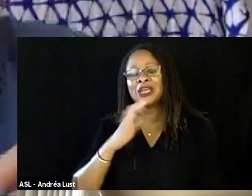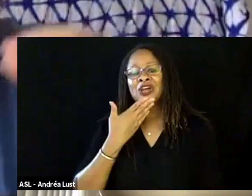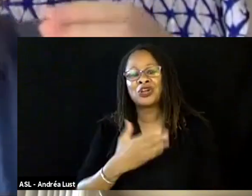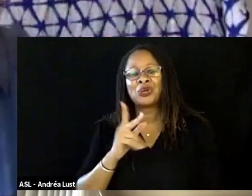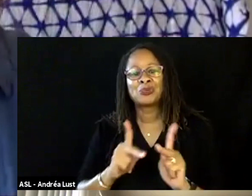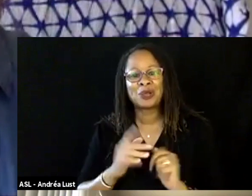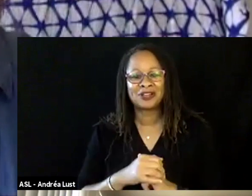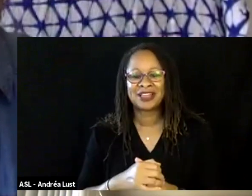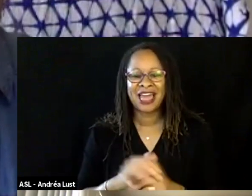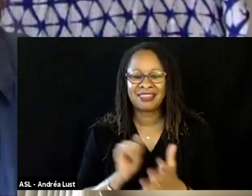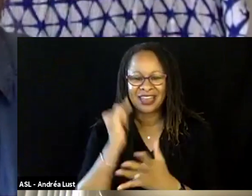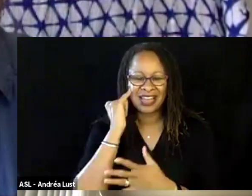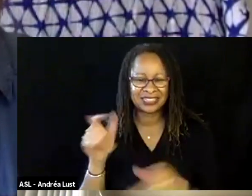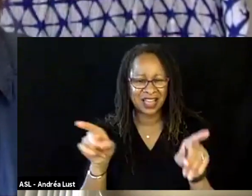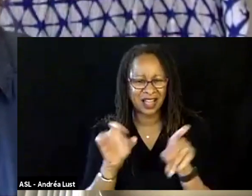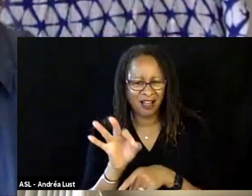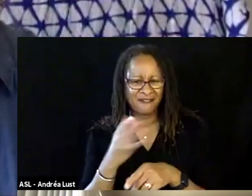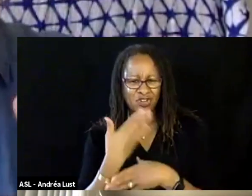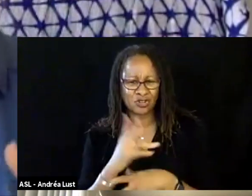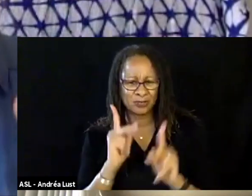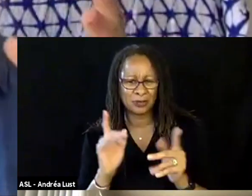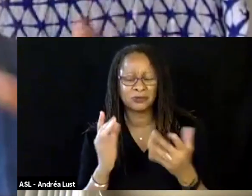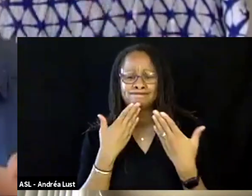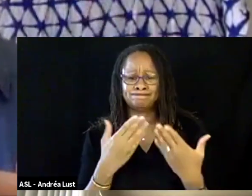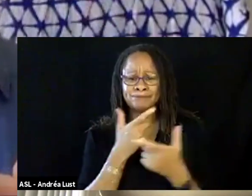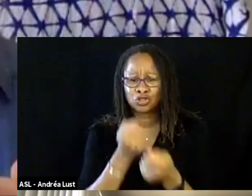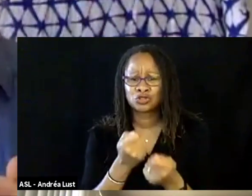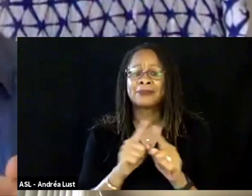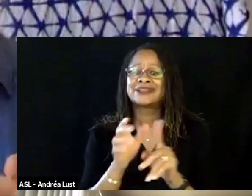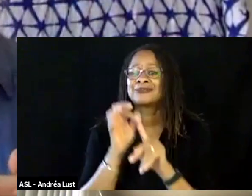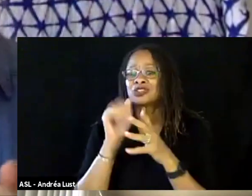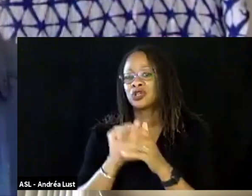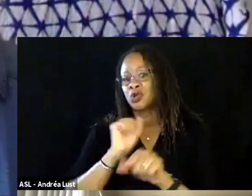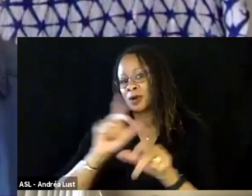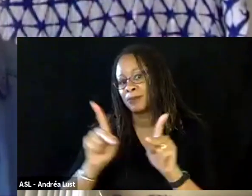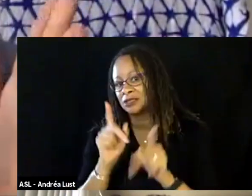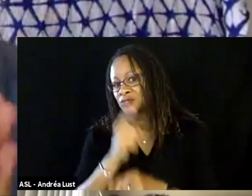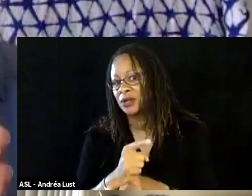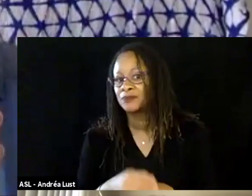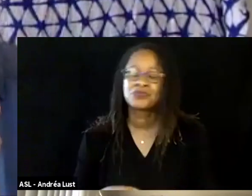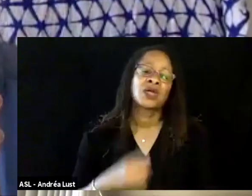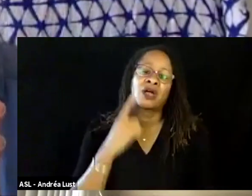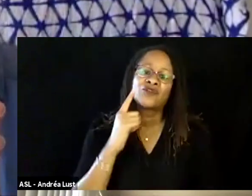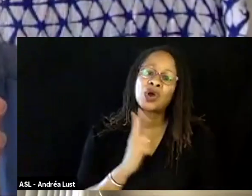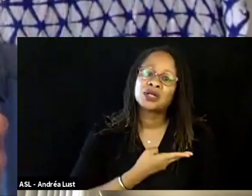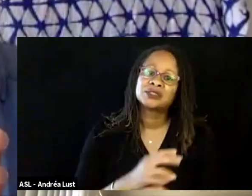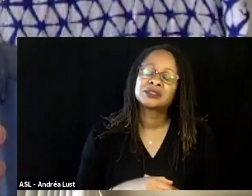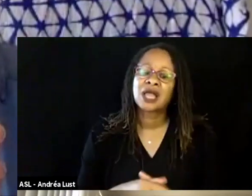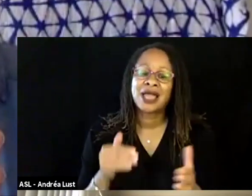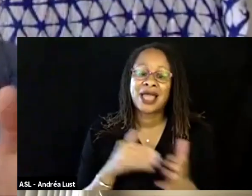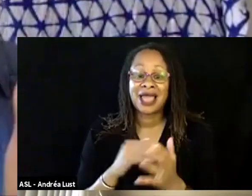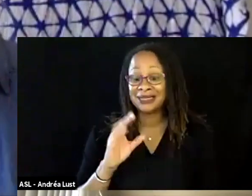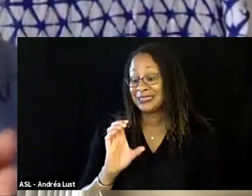that, that idea of being good people is really interesting, but especially in the workplace, right? And so for us at CME, when we